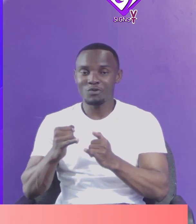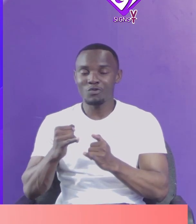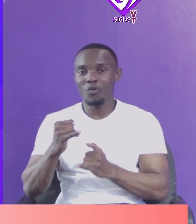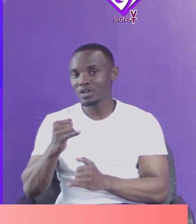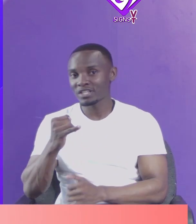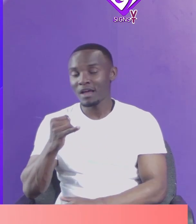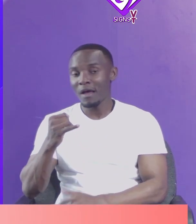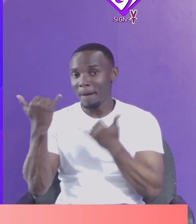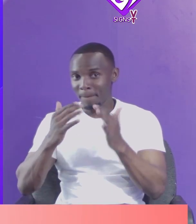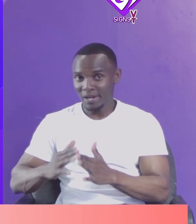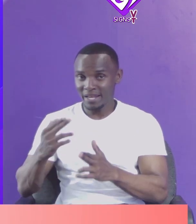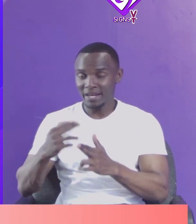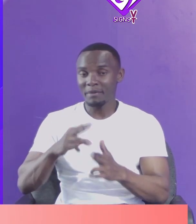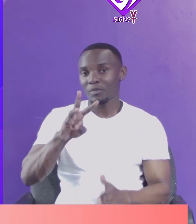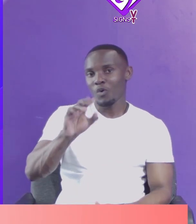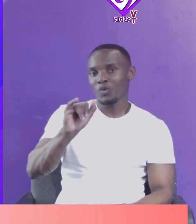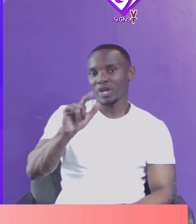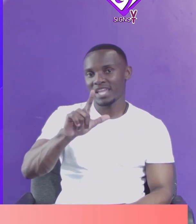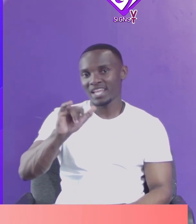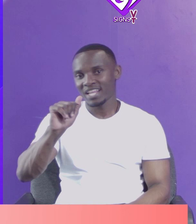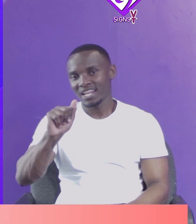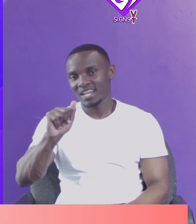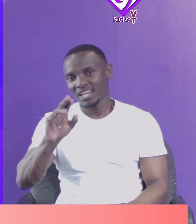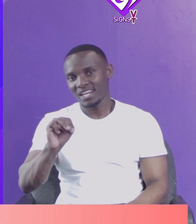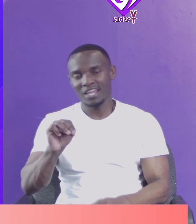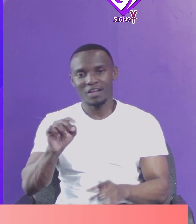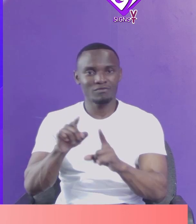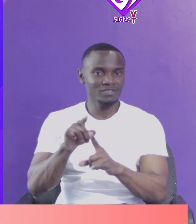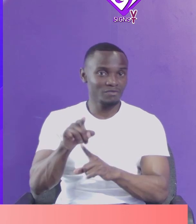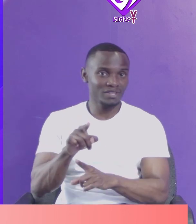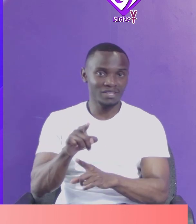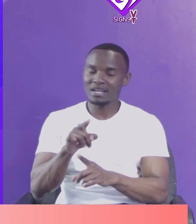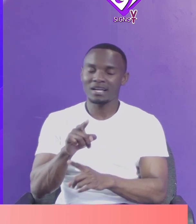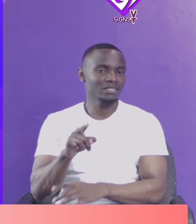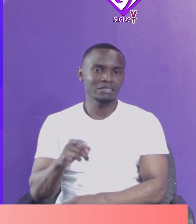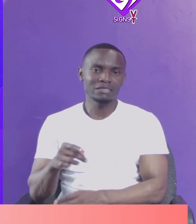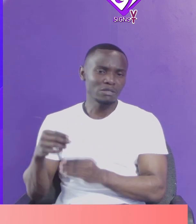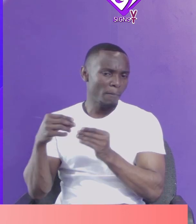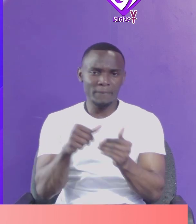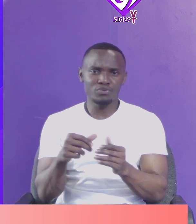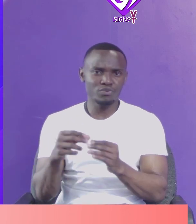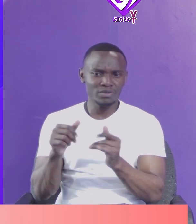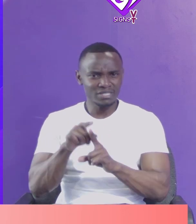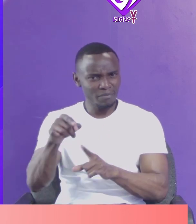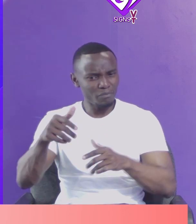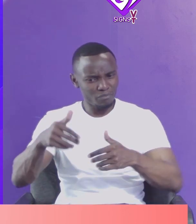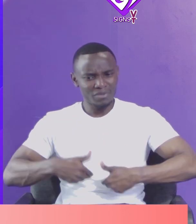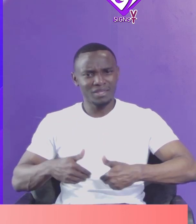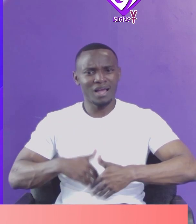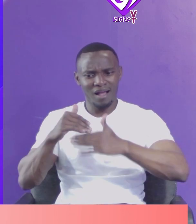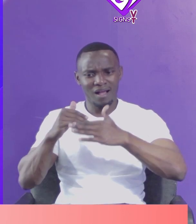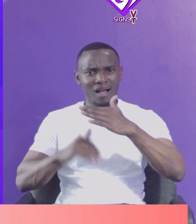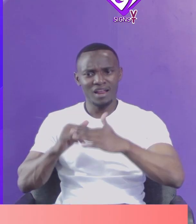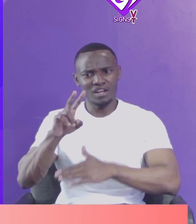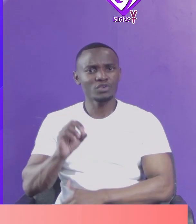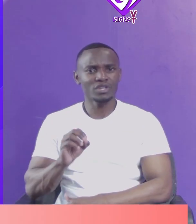Estavao is causing a lot of problems as far as the defense department is concerned for rivals. He's a teenager, right? Yeah. Very, very young. Actually,